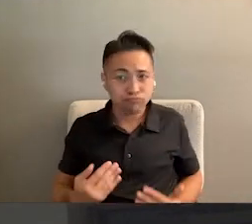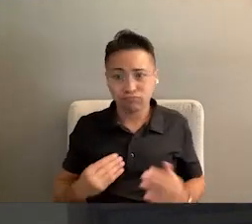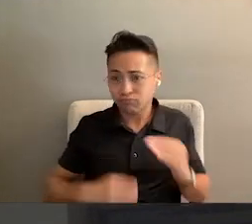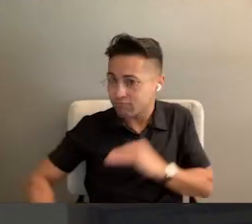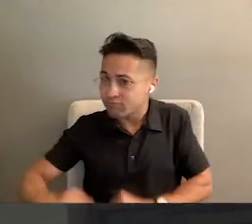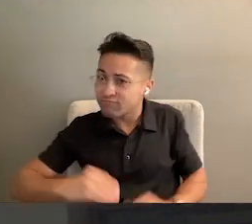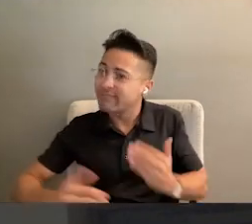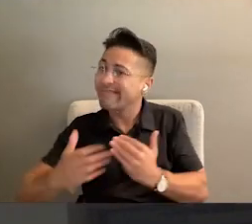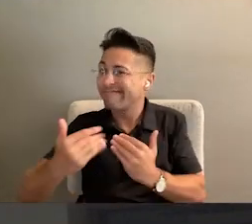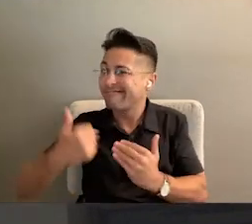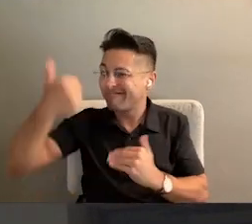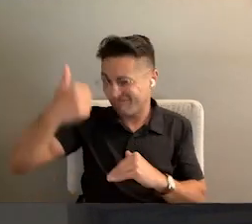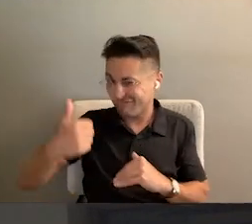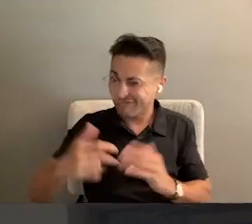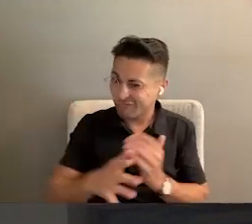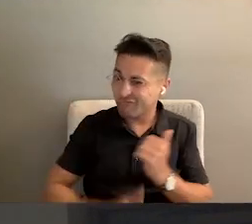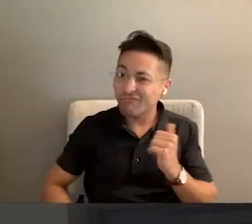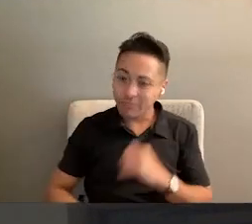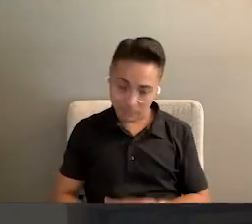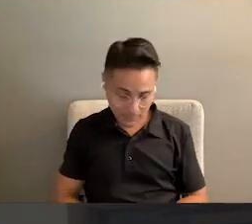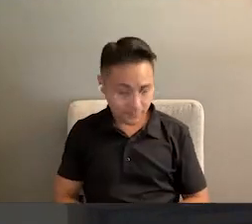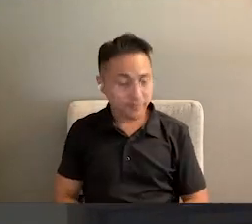can help get those moving,